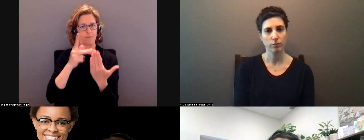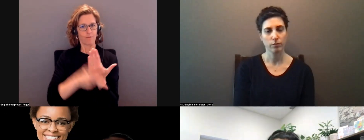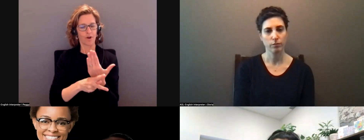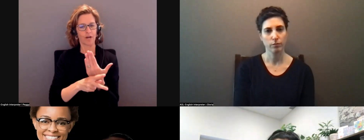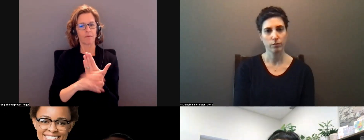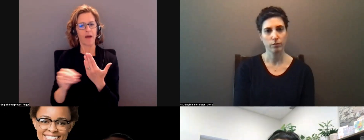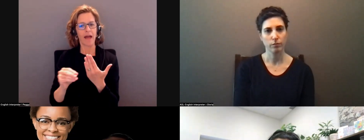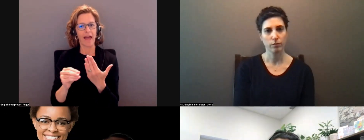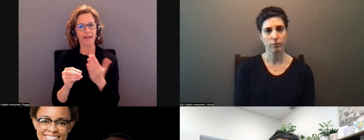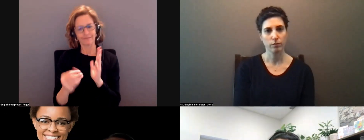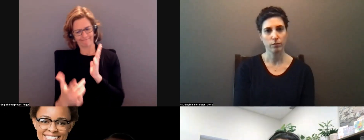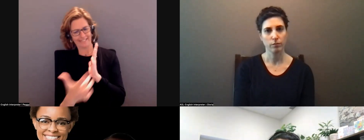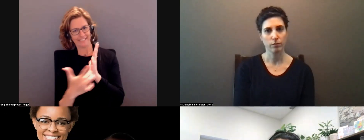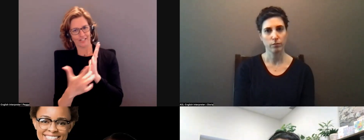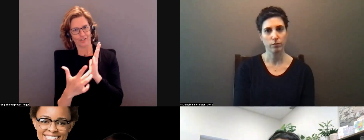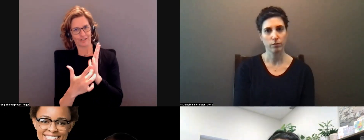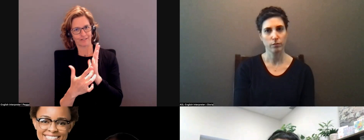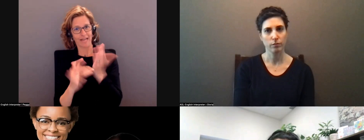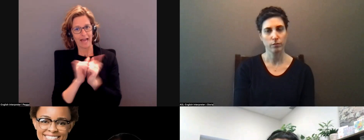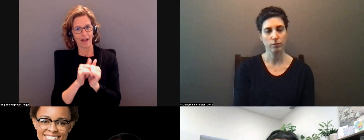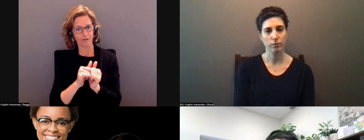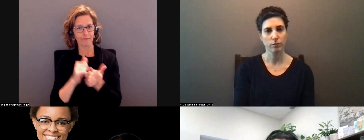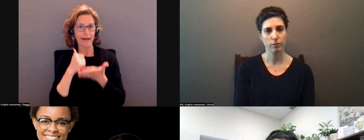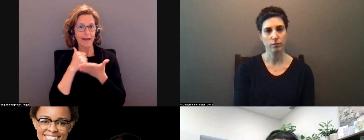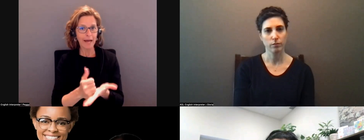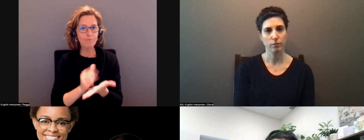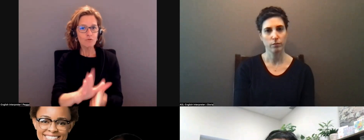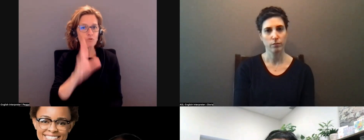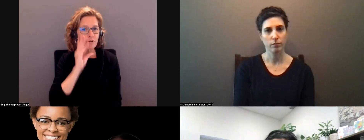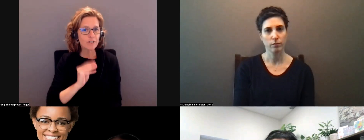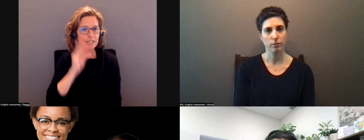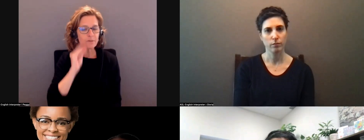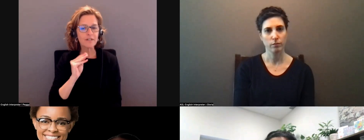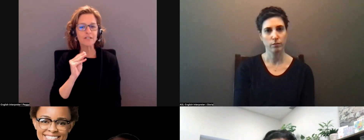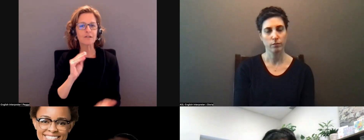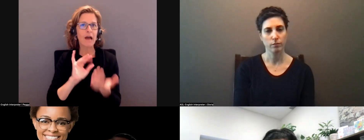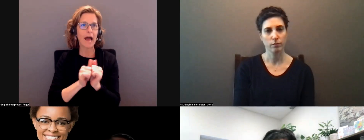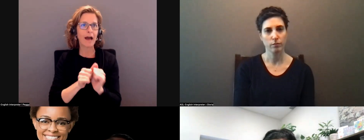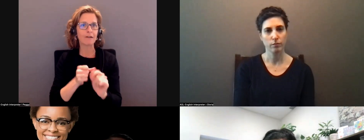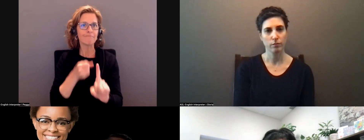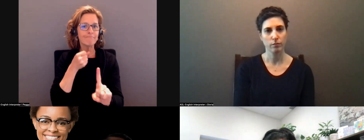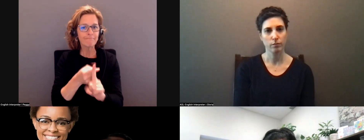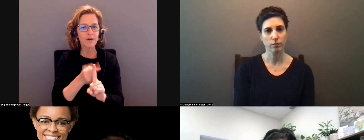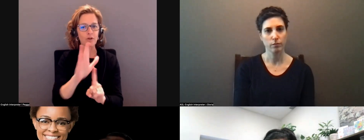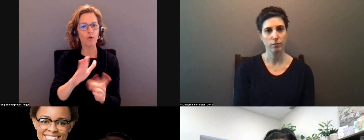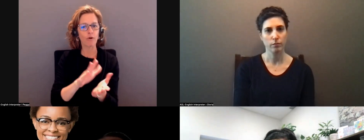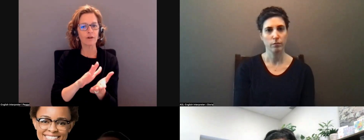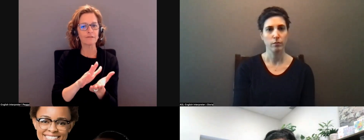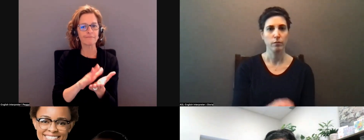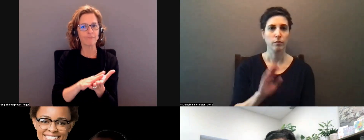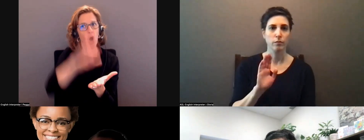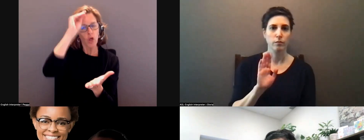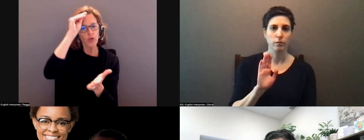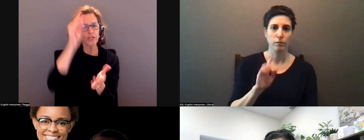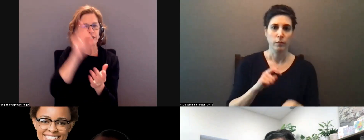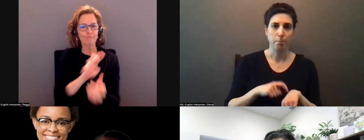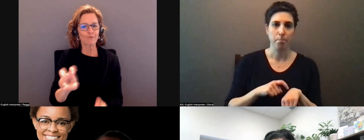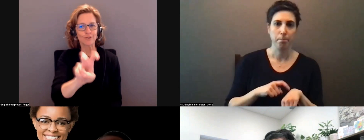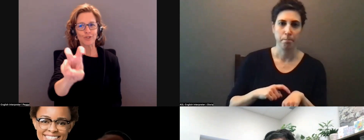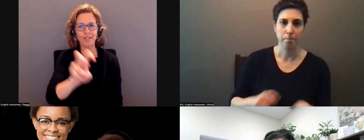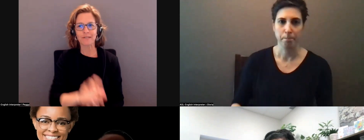or technology has really helped shape your experience and educational journey.